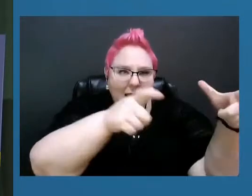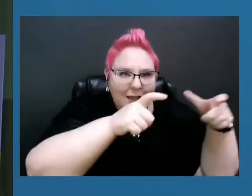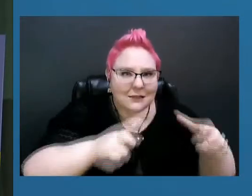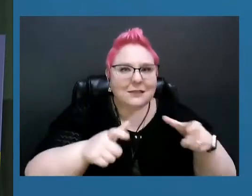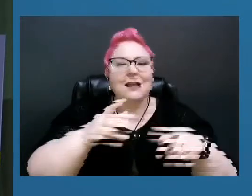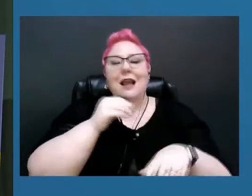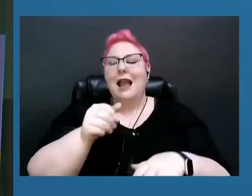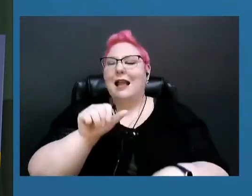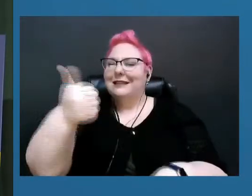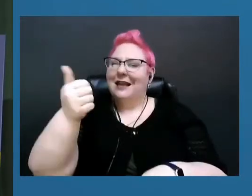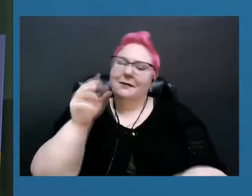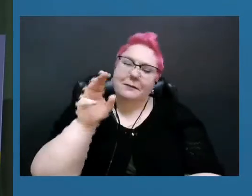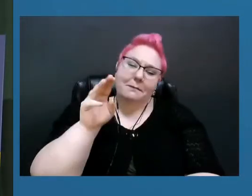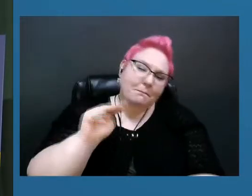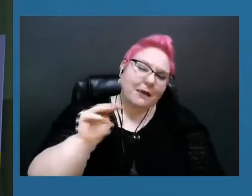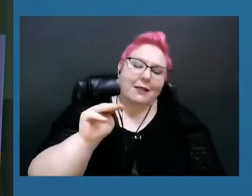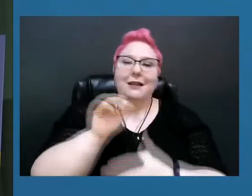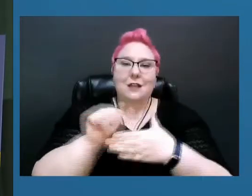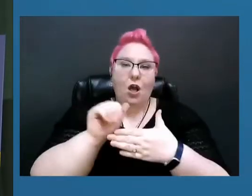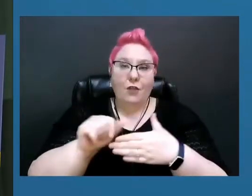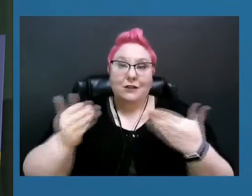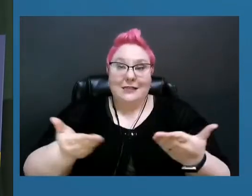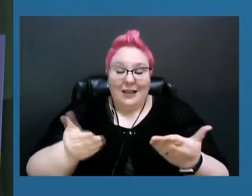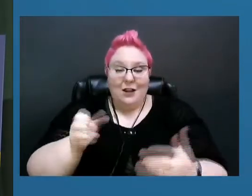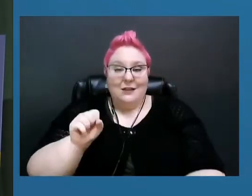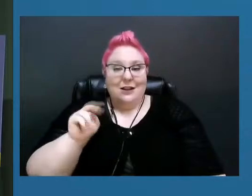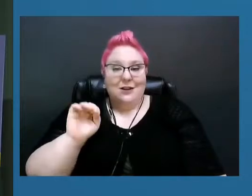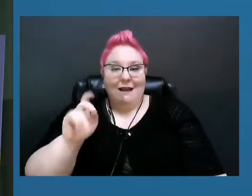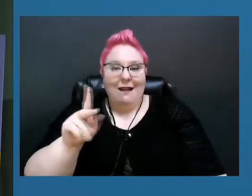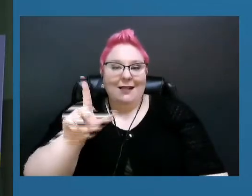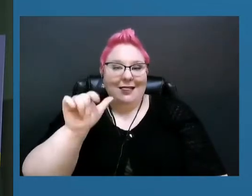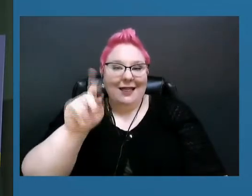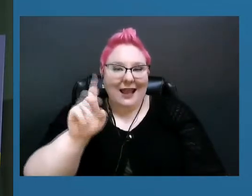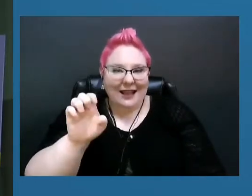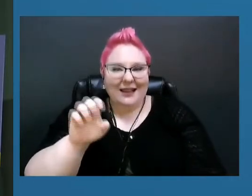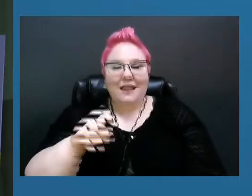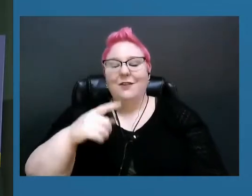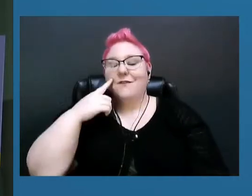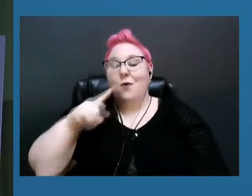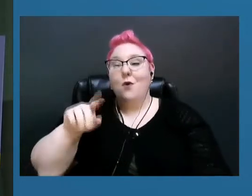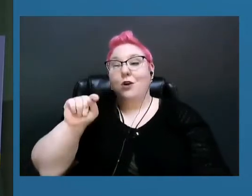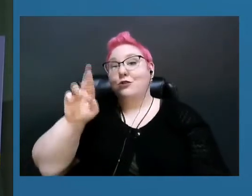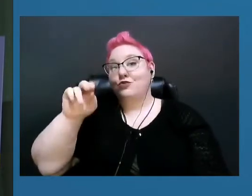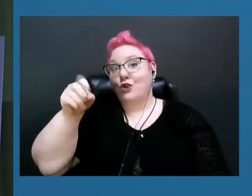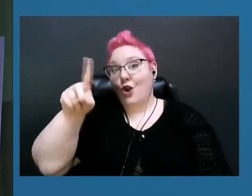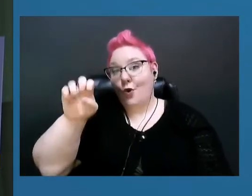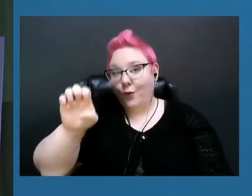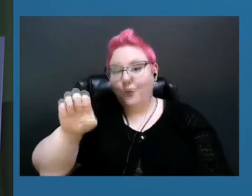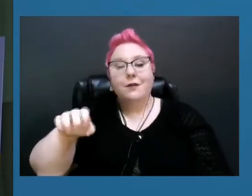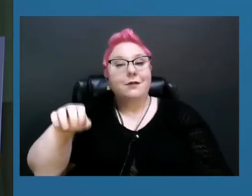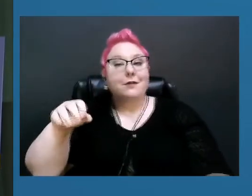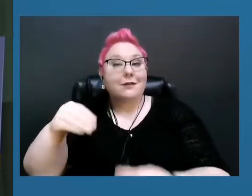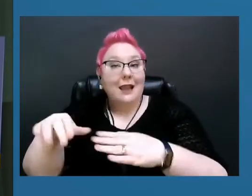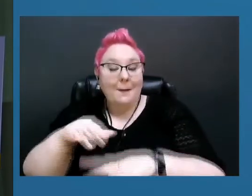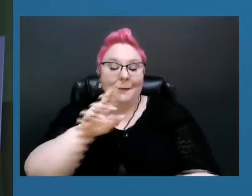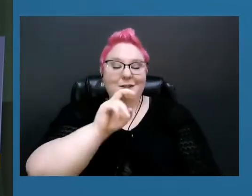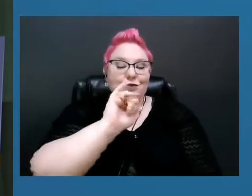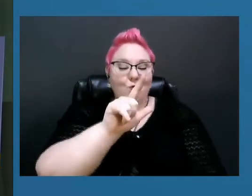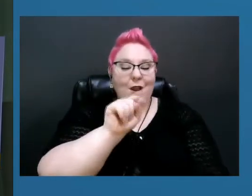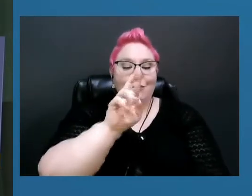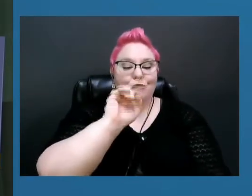tens of millions of dollars right here in Saranac Lake, including the Trudeau campus, including the rail trail,